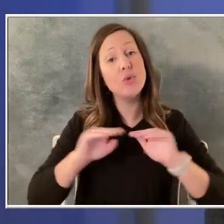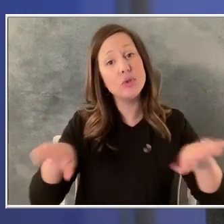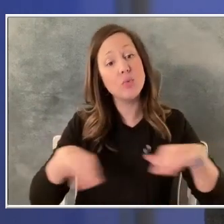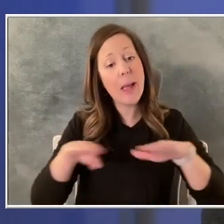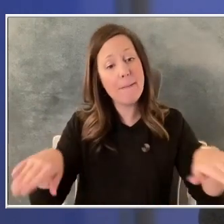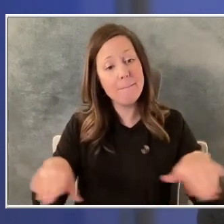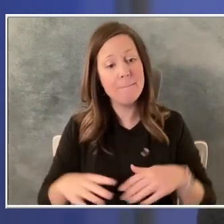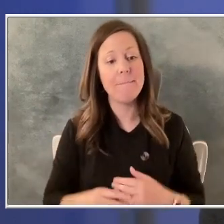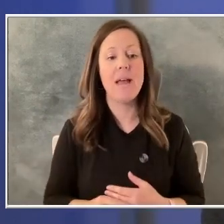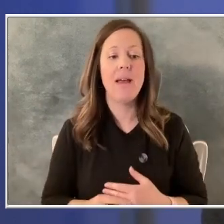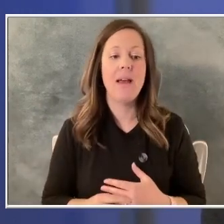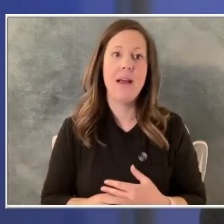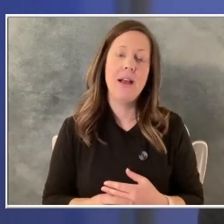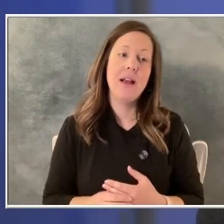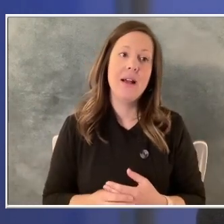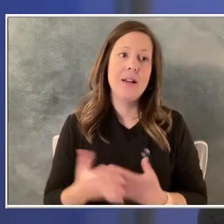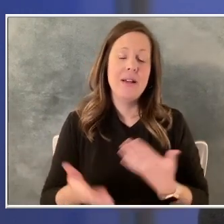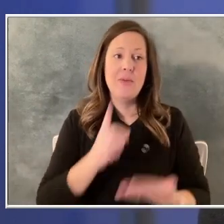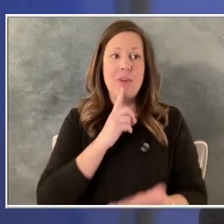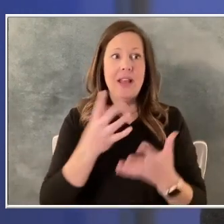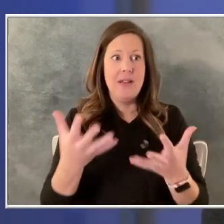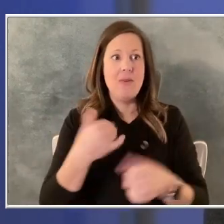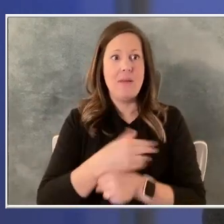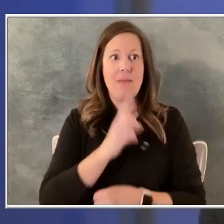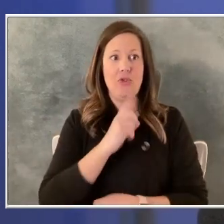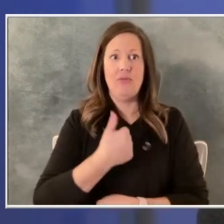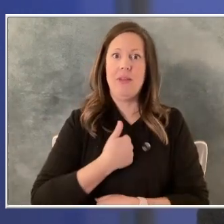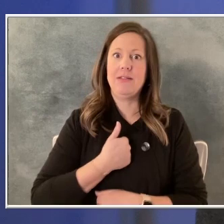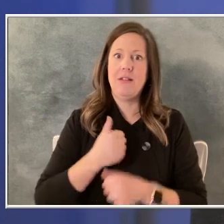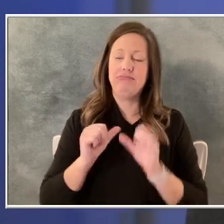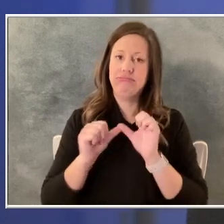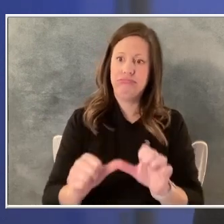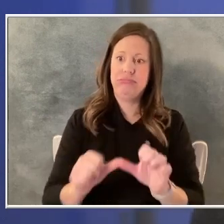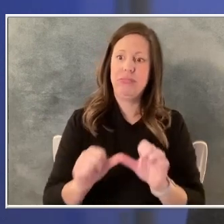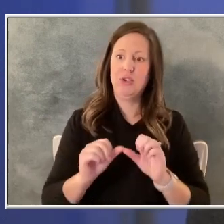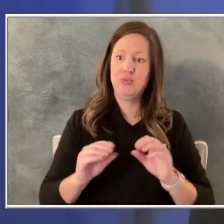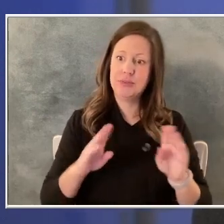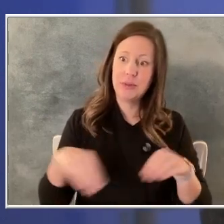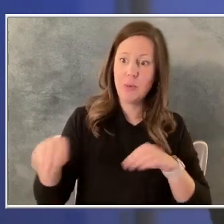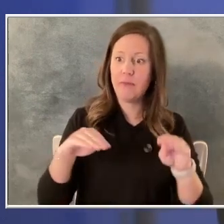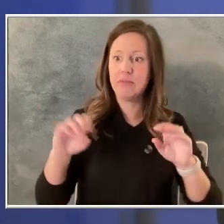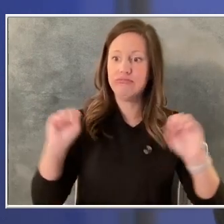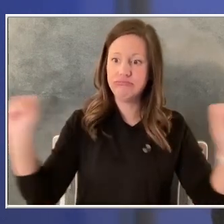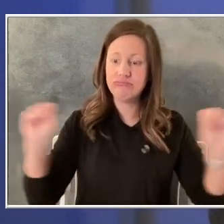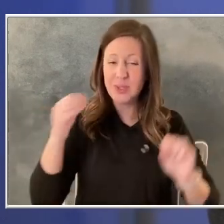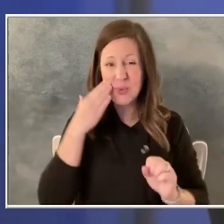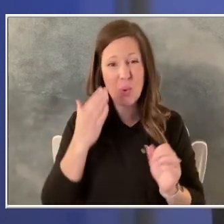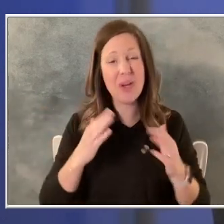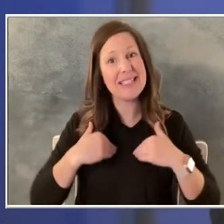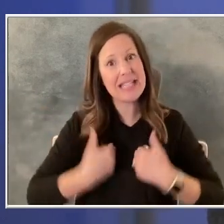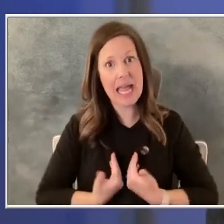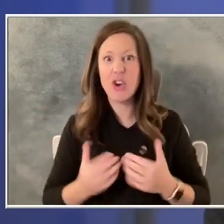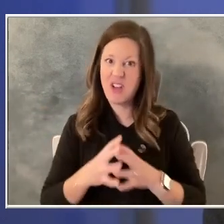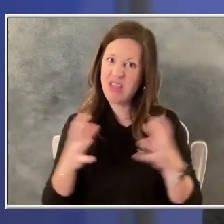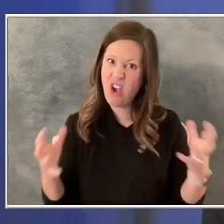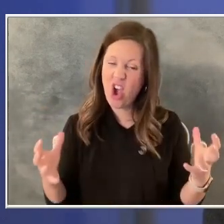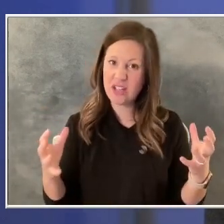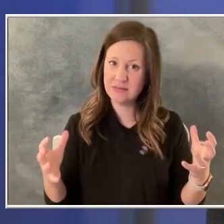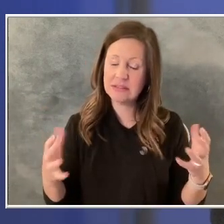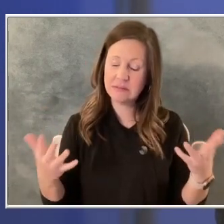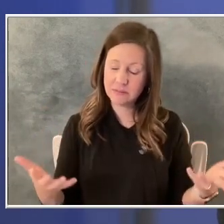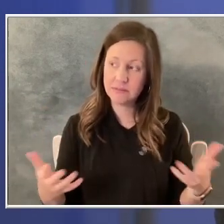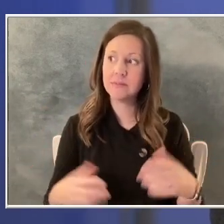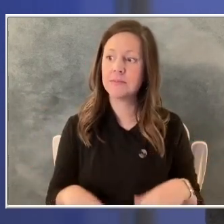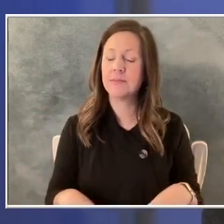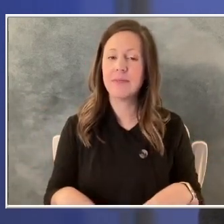just to keep myself moving and, because often you're tired a lot, for some reason. The drugs